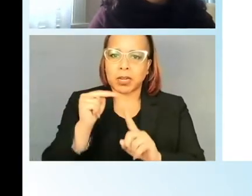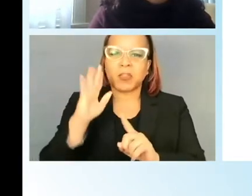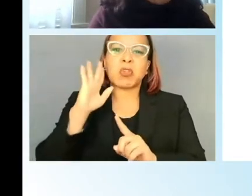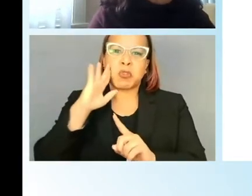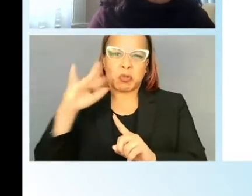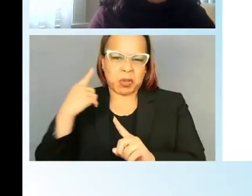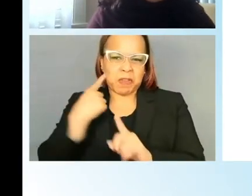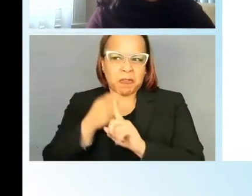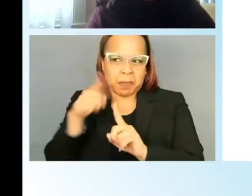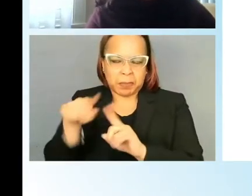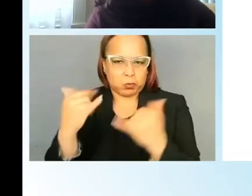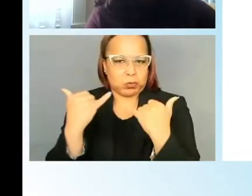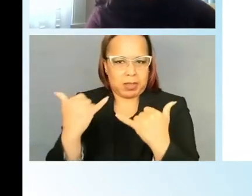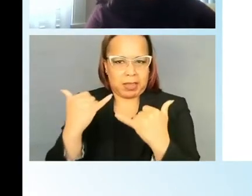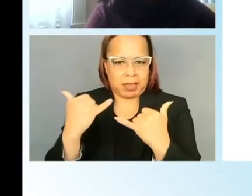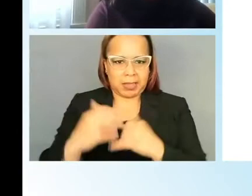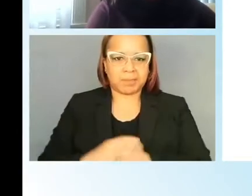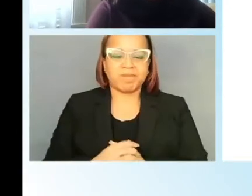them today.